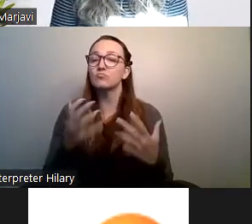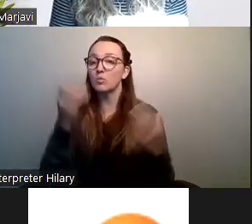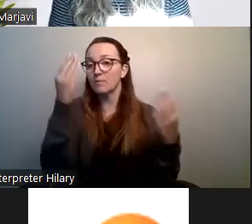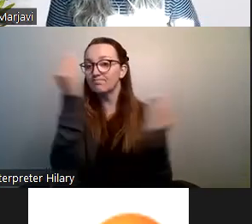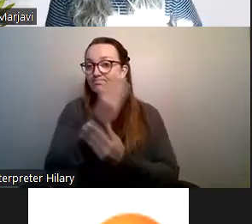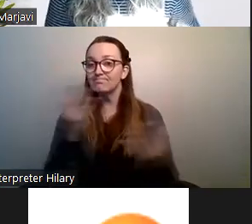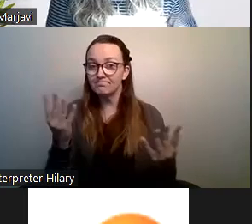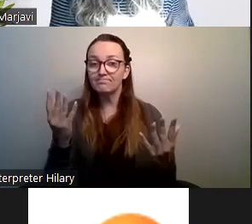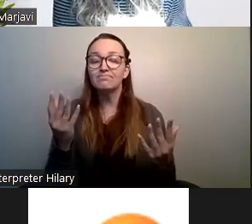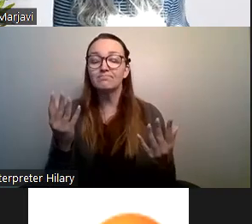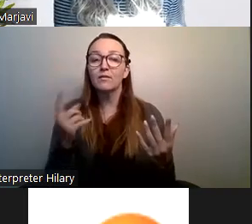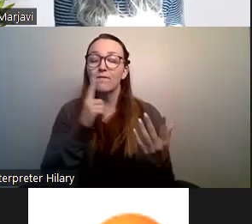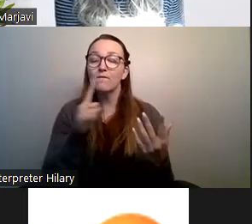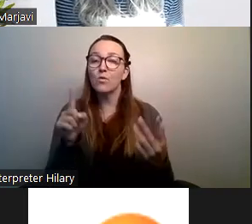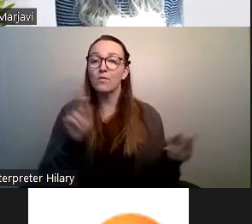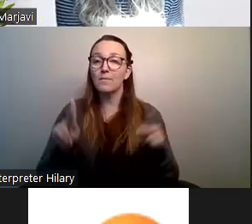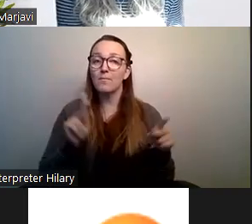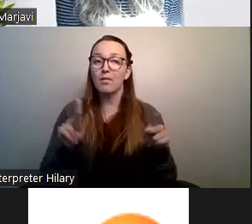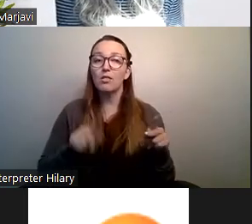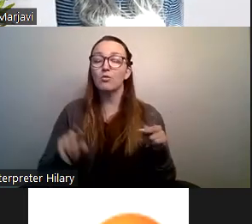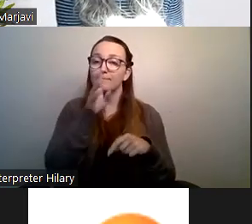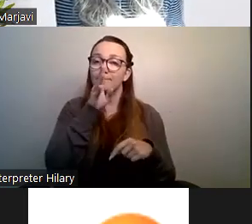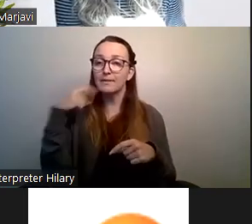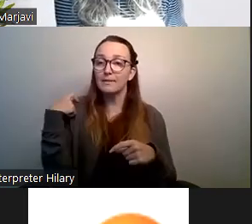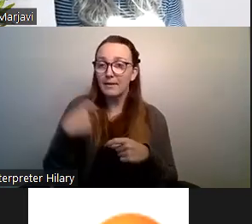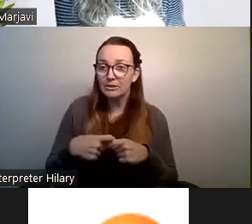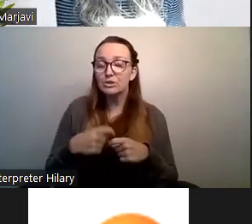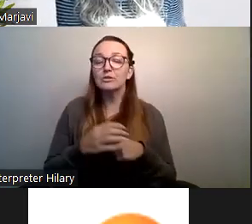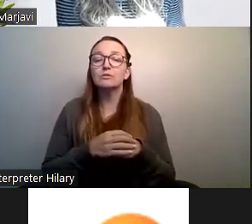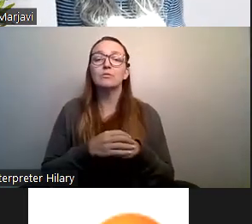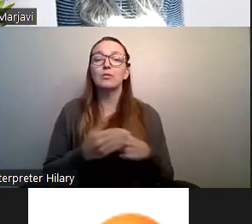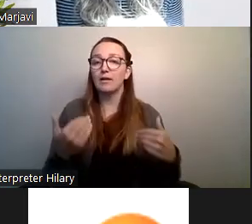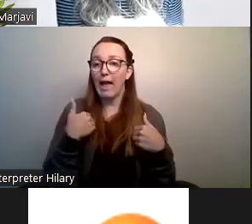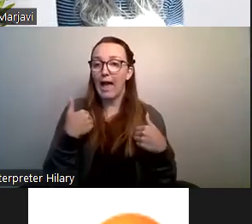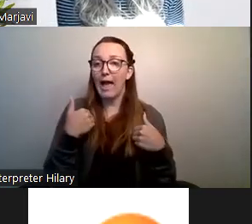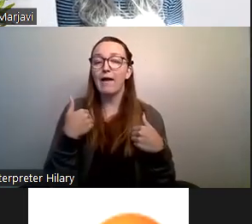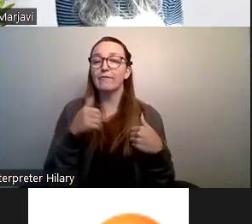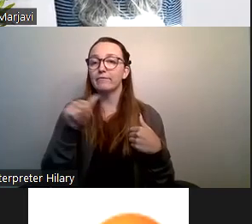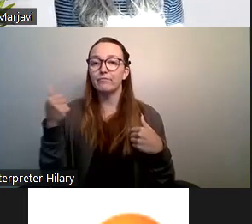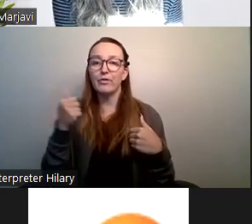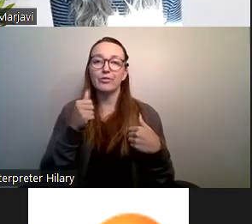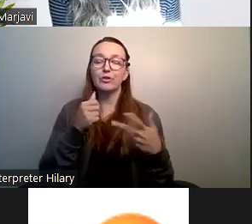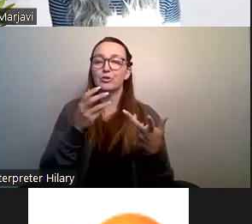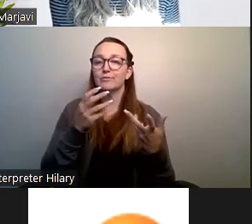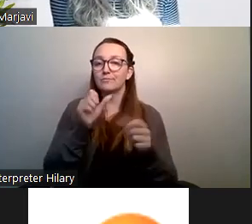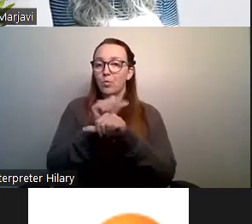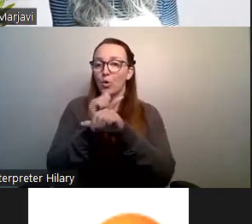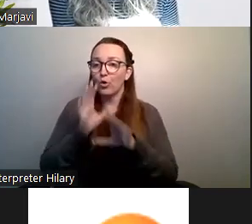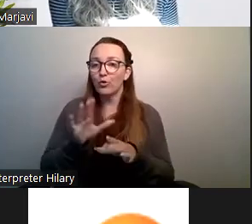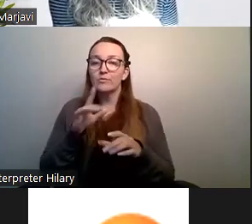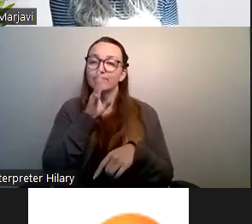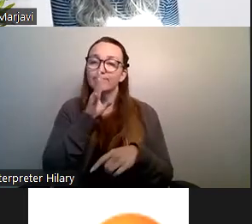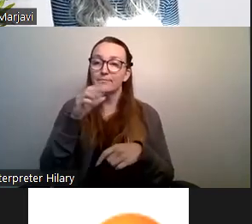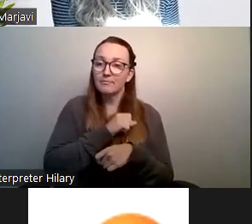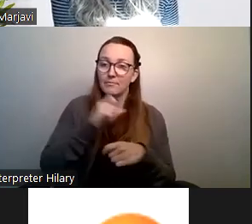that for those of you who speak Spanish or have colleagues who speak Spanish who might be interested in learning